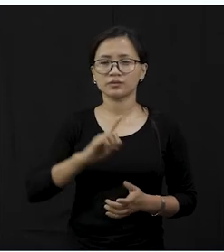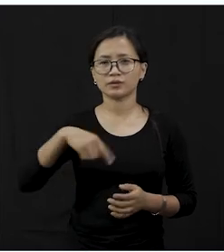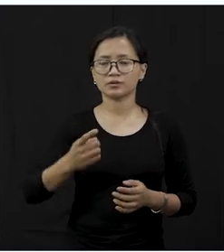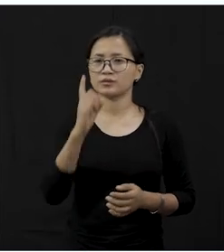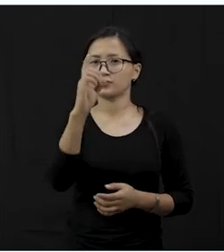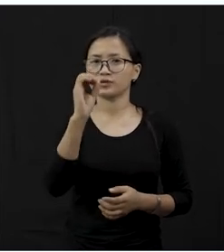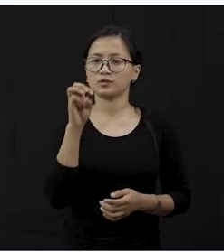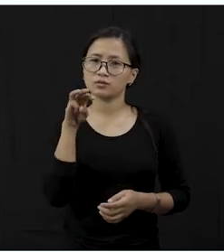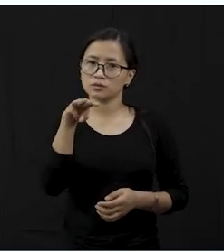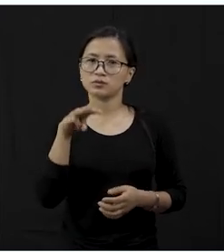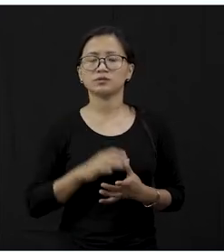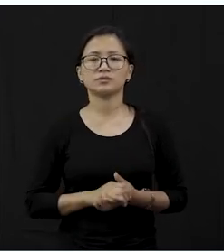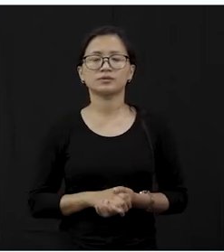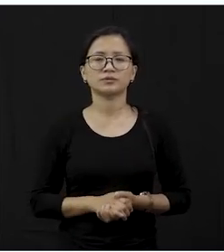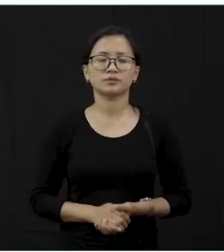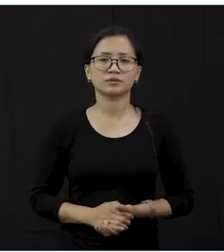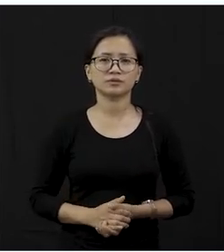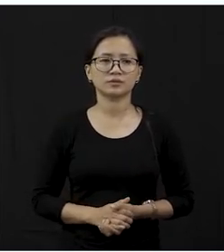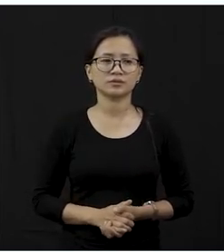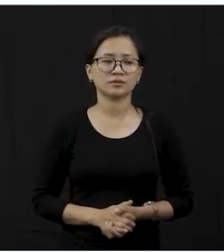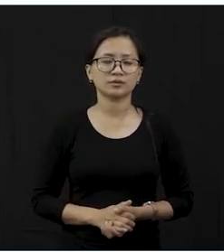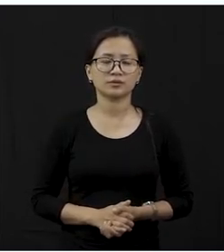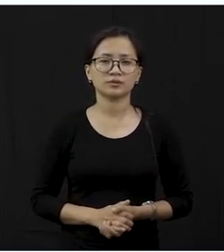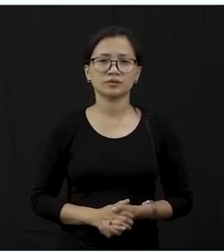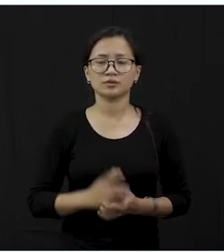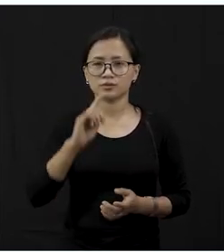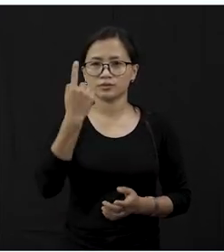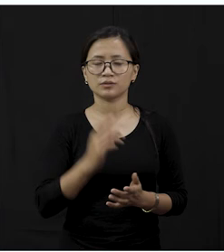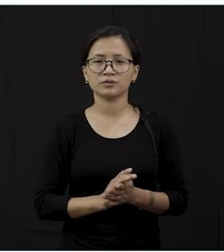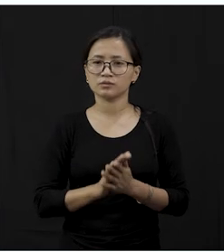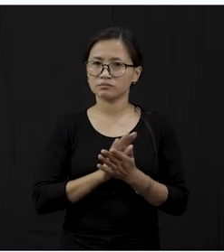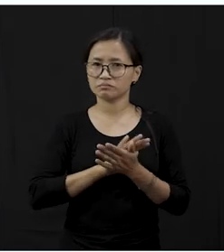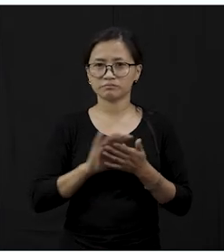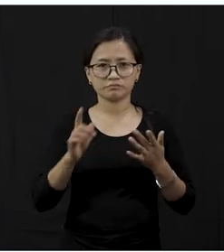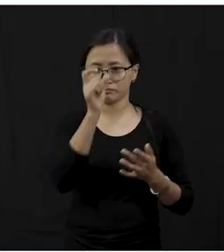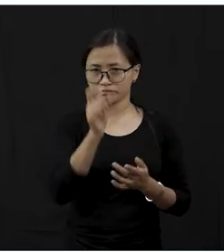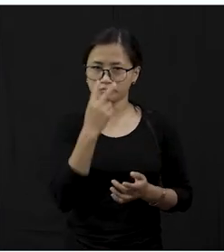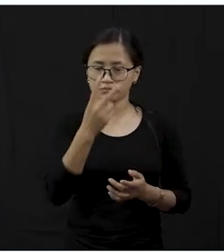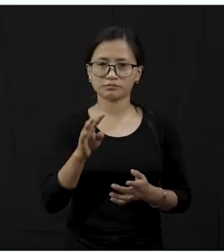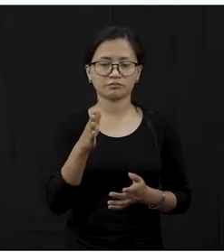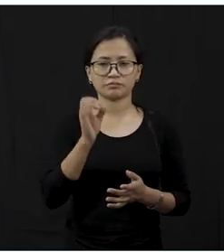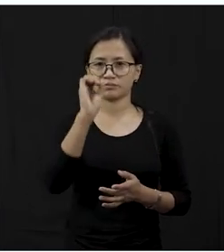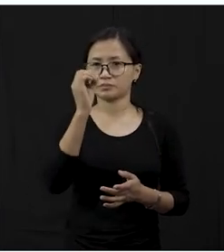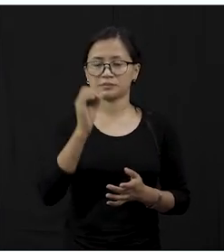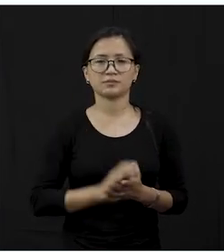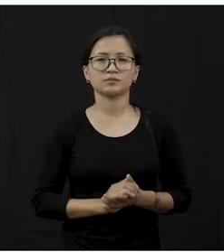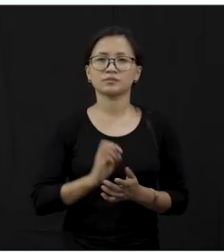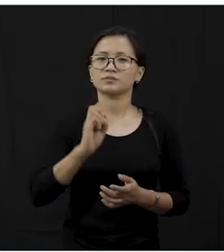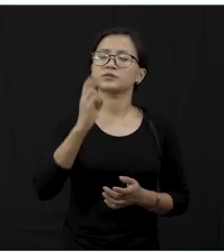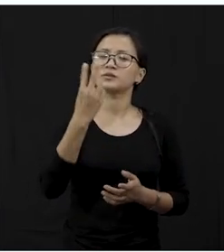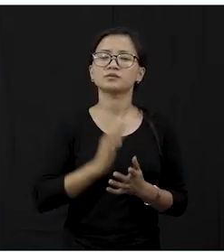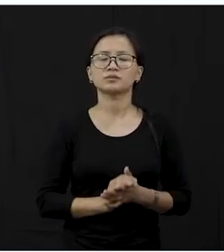10,000. So in 10,000s, again, the first is blank because it is zero. The second is